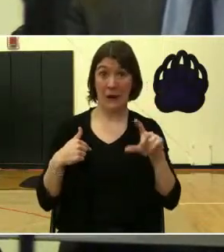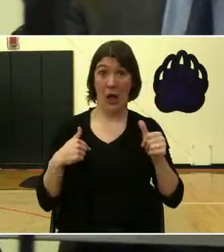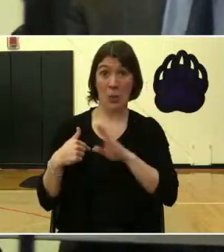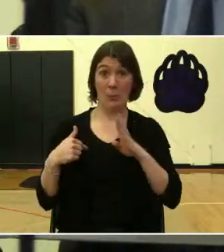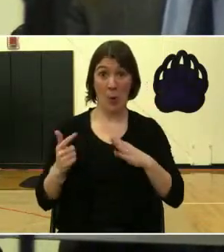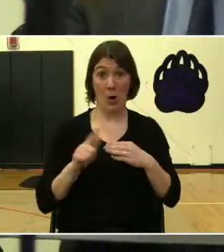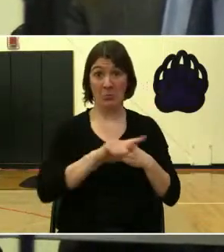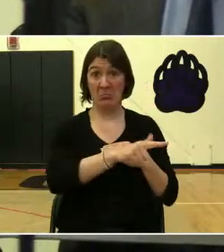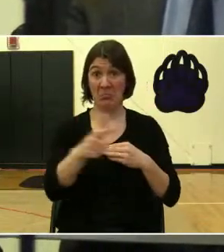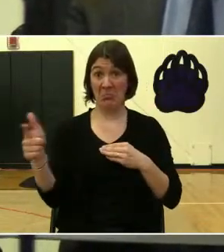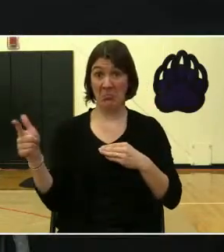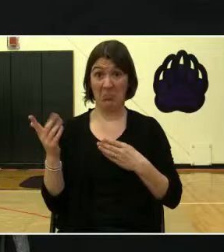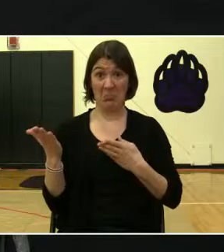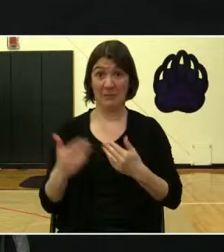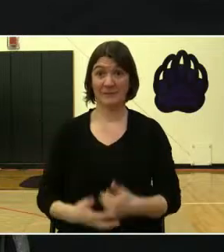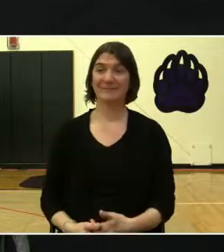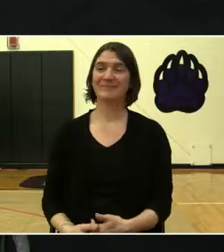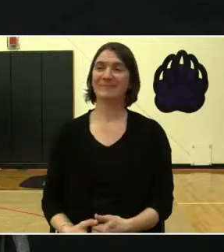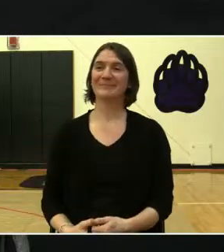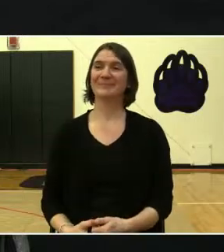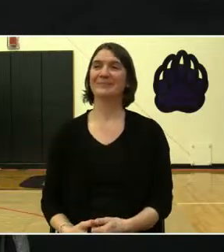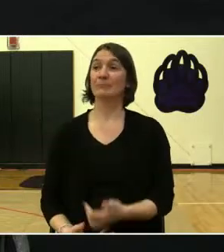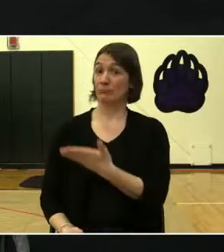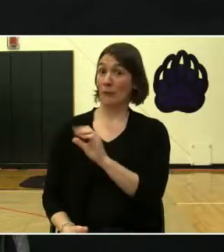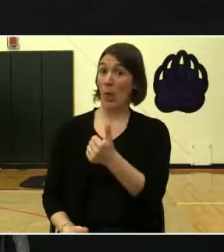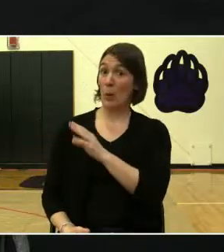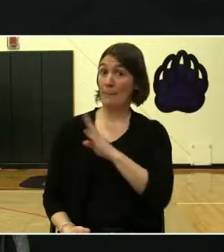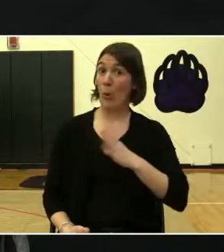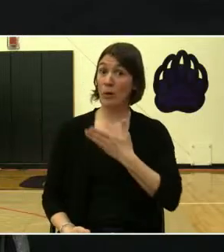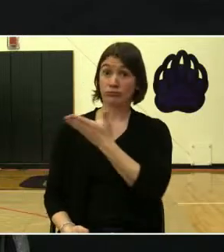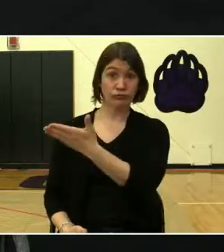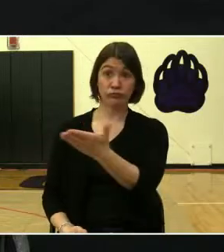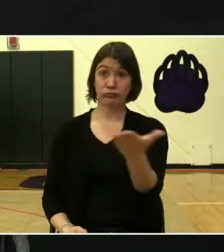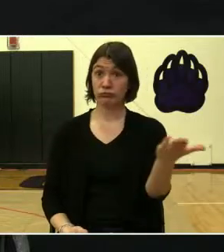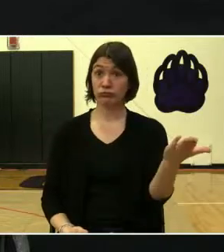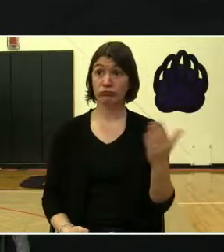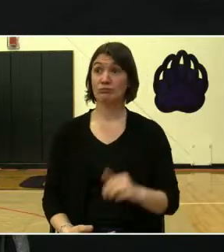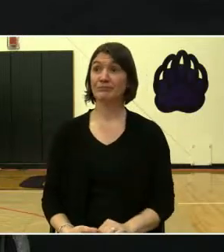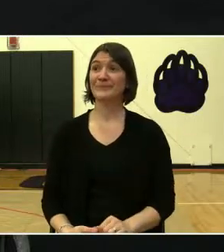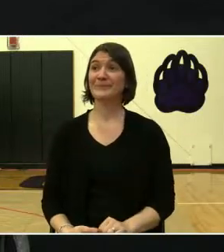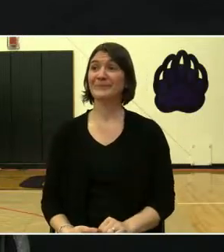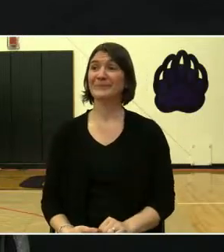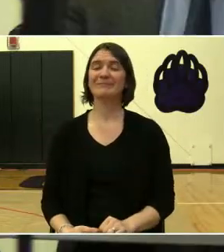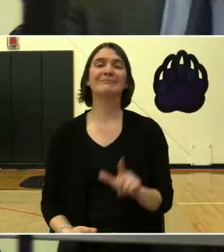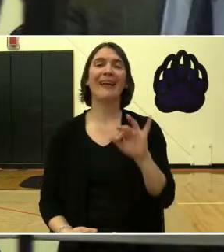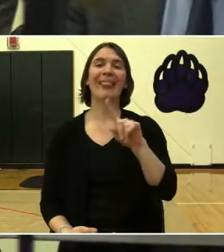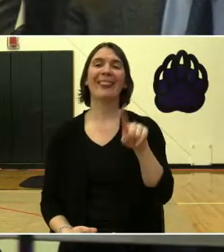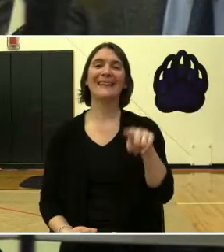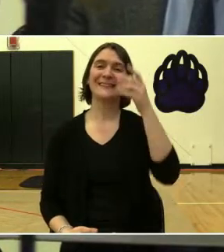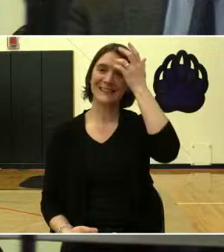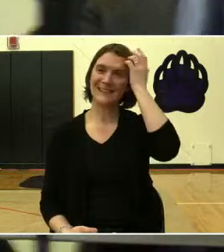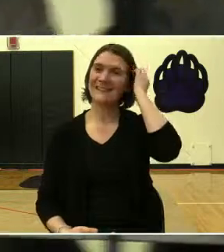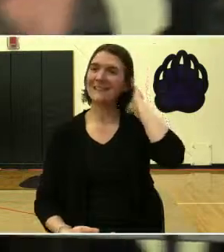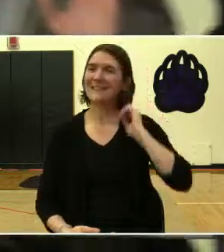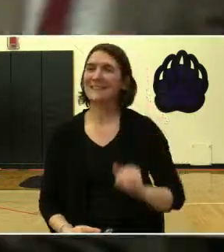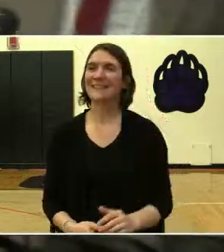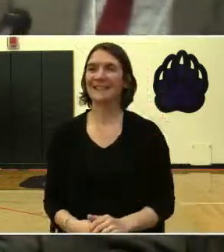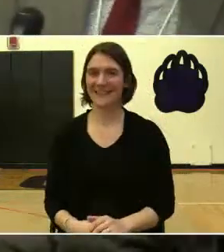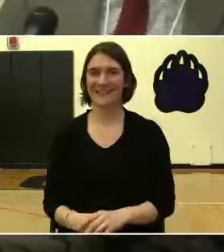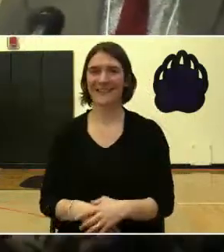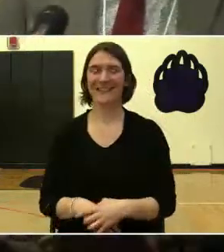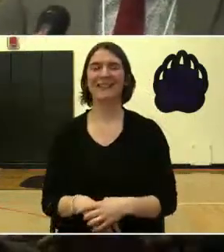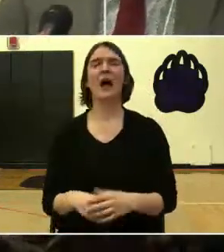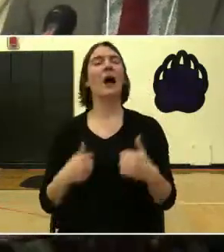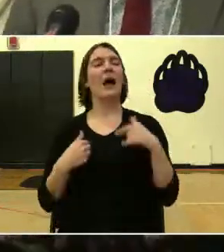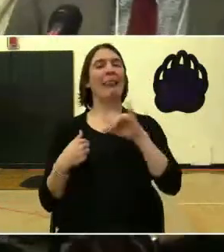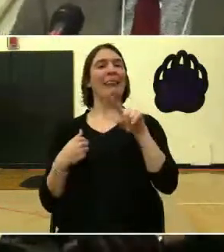members an opportunity to speak to that other board members select board members are interrogated uh Liz uh my meting